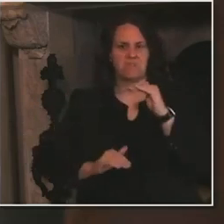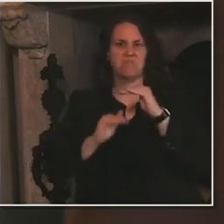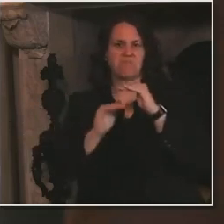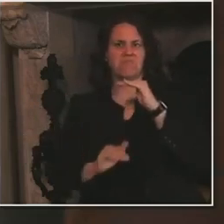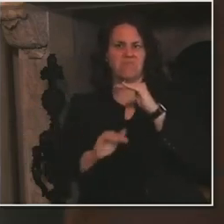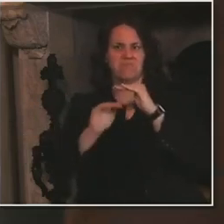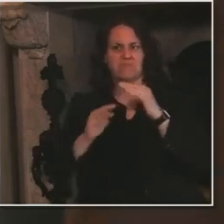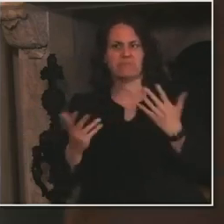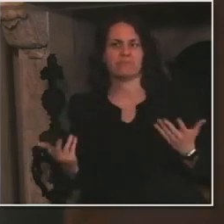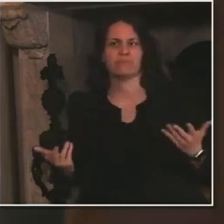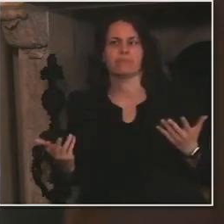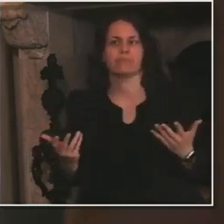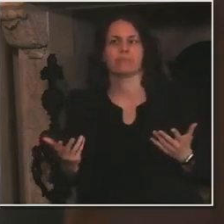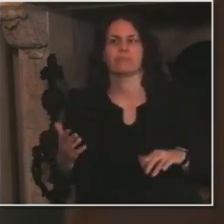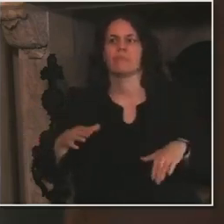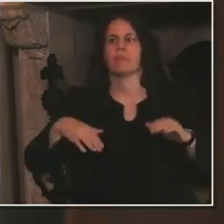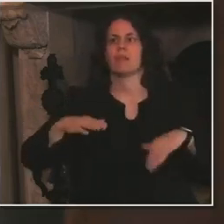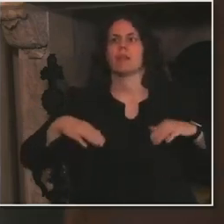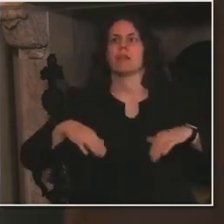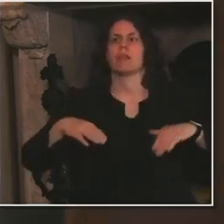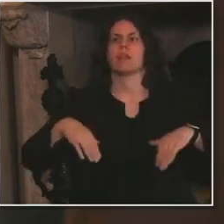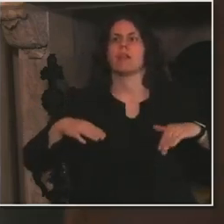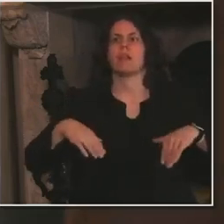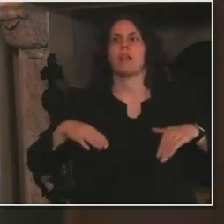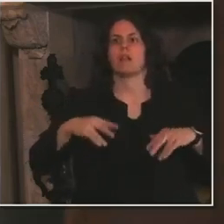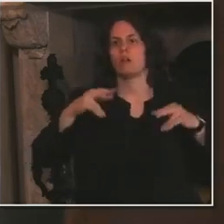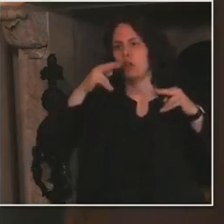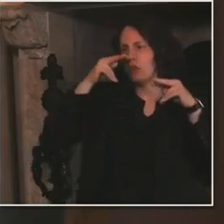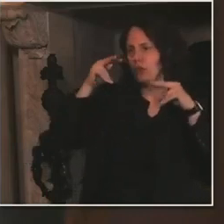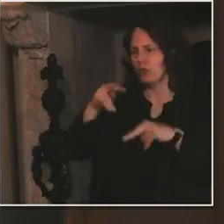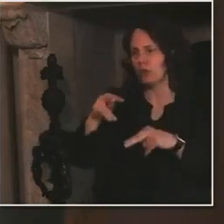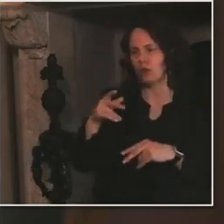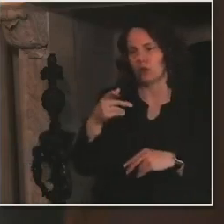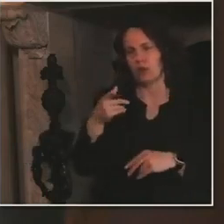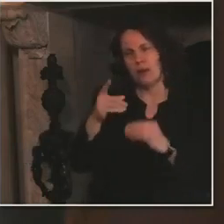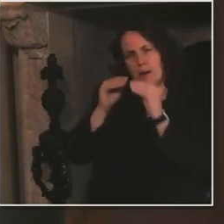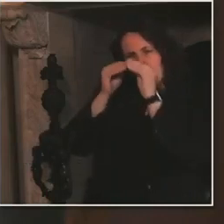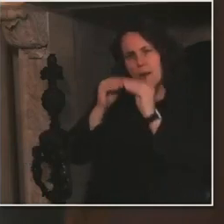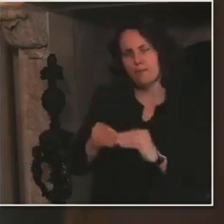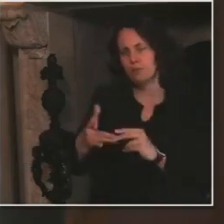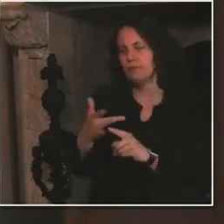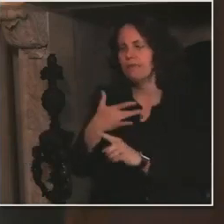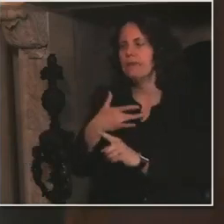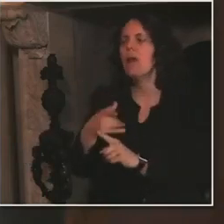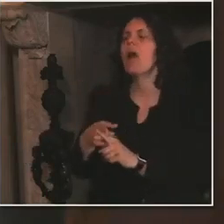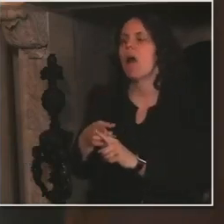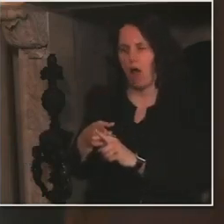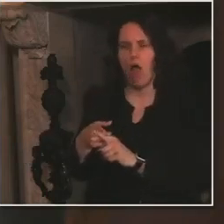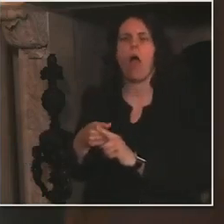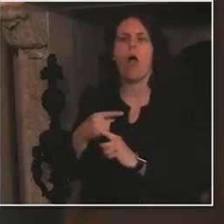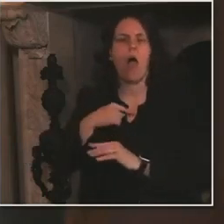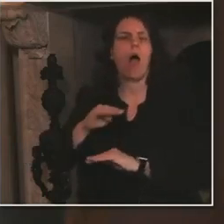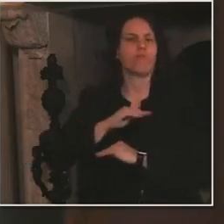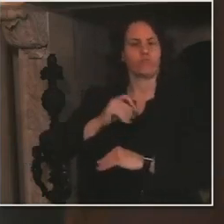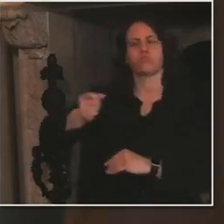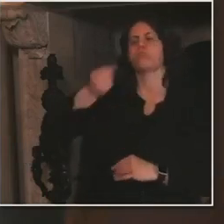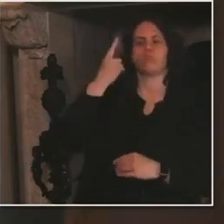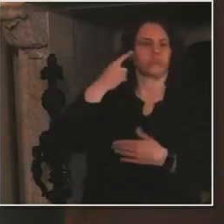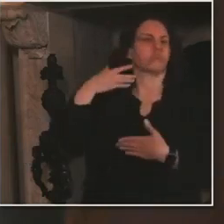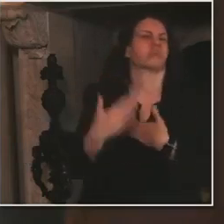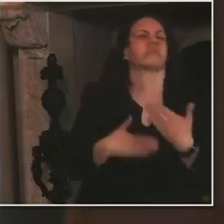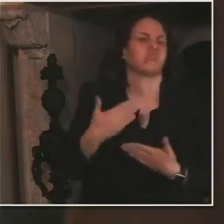enough data to understand the prevalence in those communities. And so our strategy around testing, in addition to